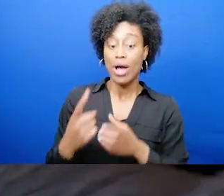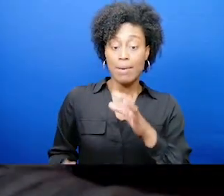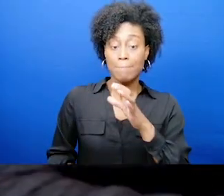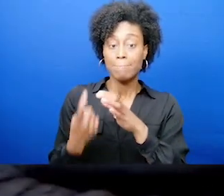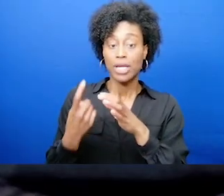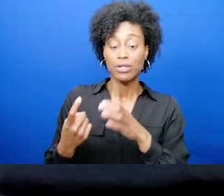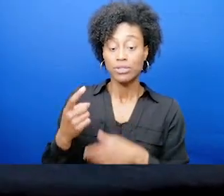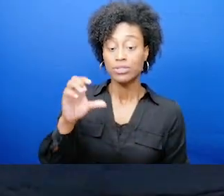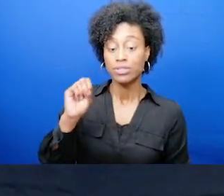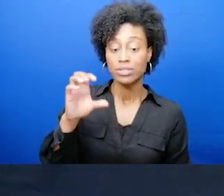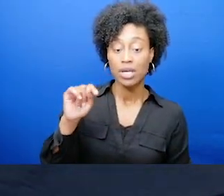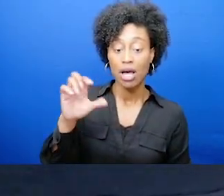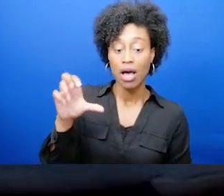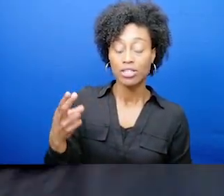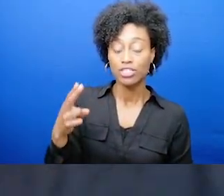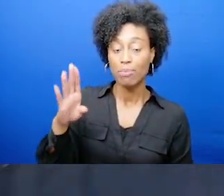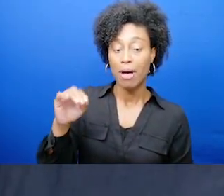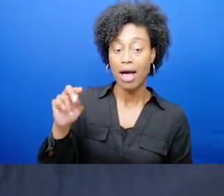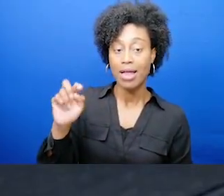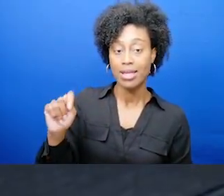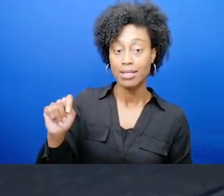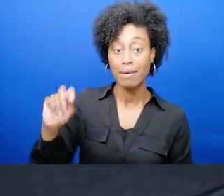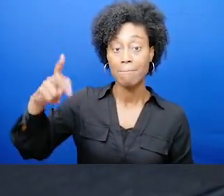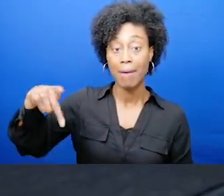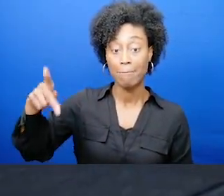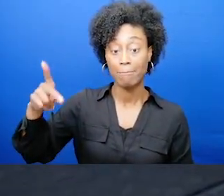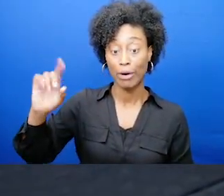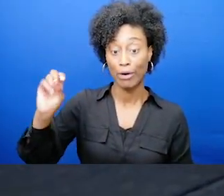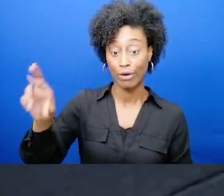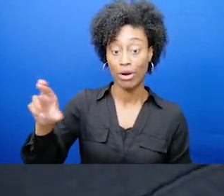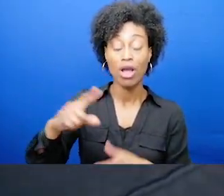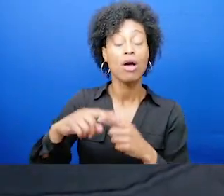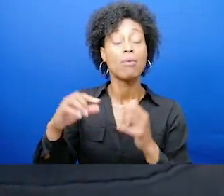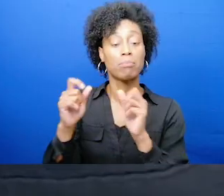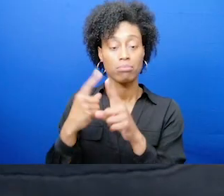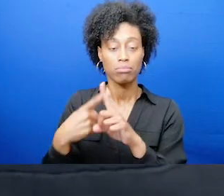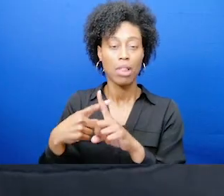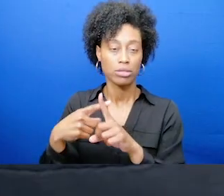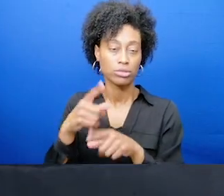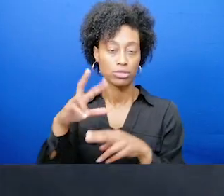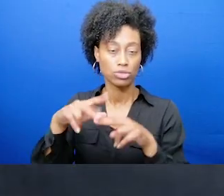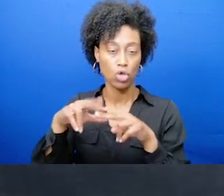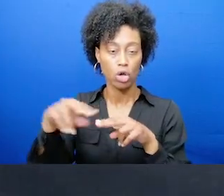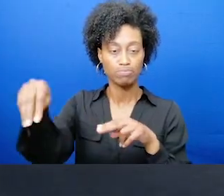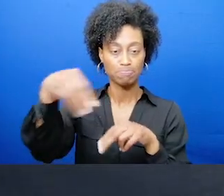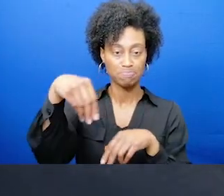along with a pierced Scotch bonnet pepper, and salt.